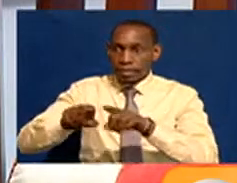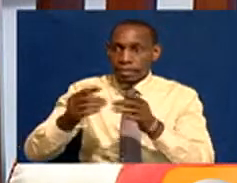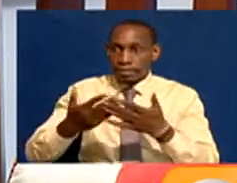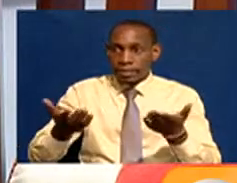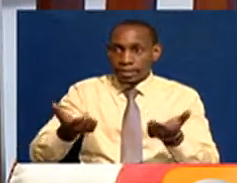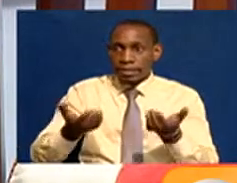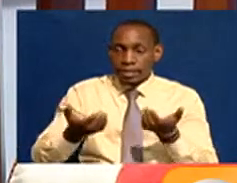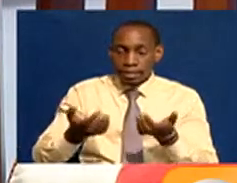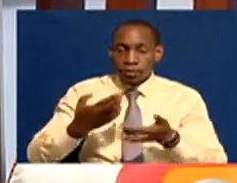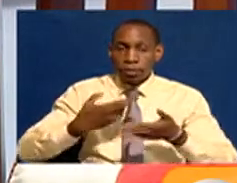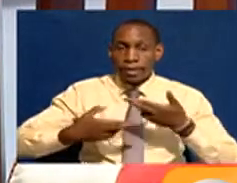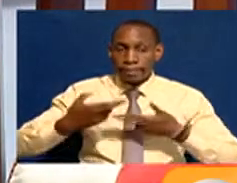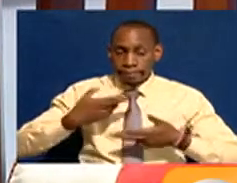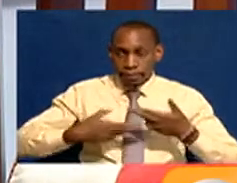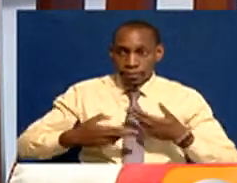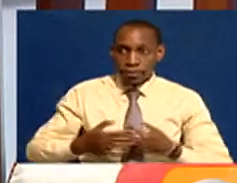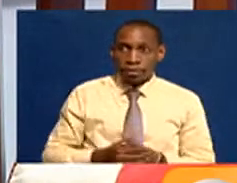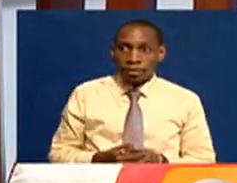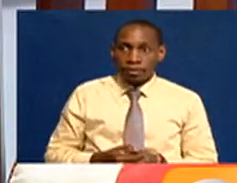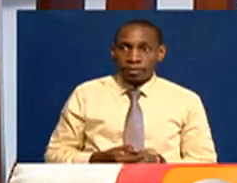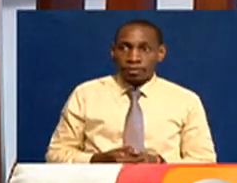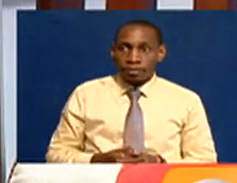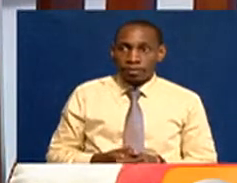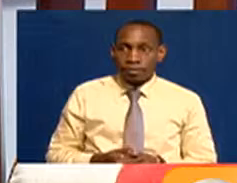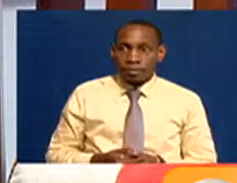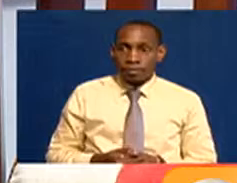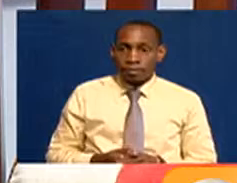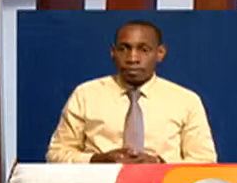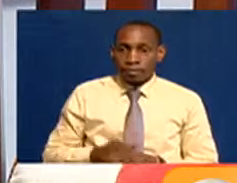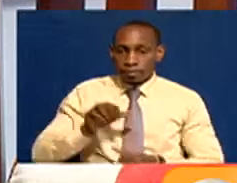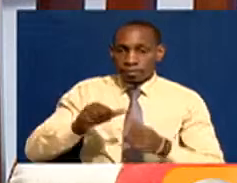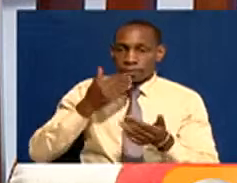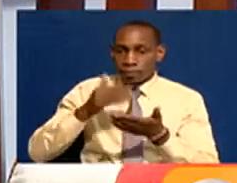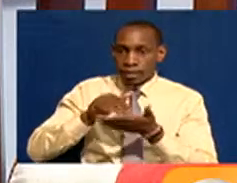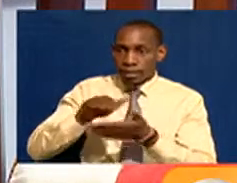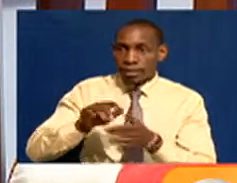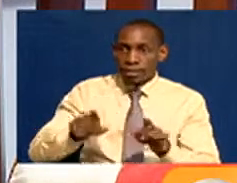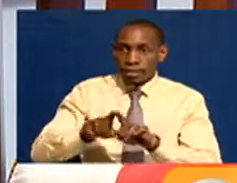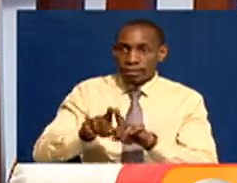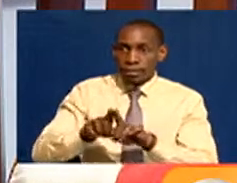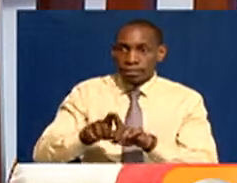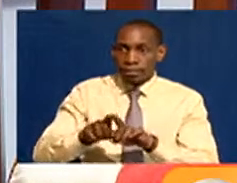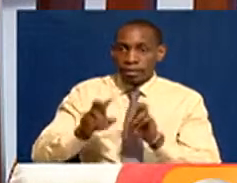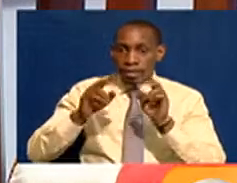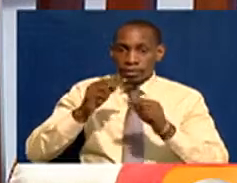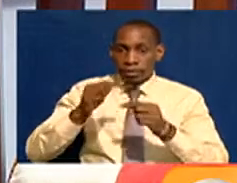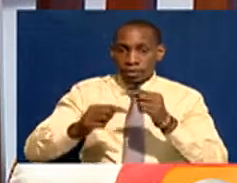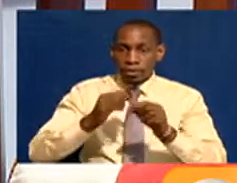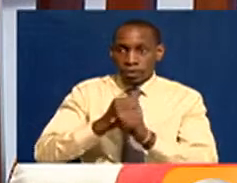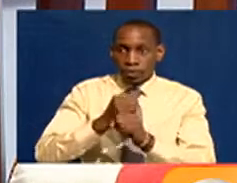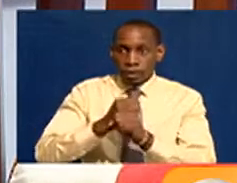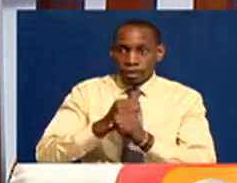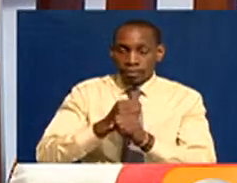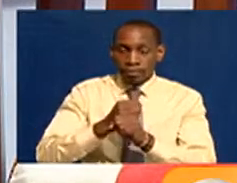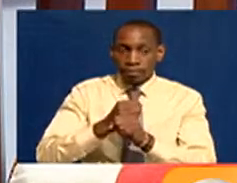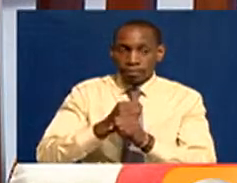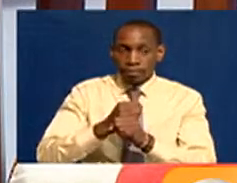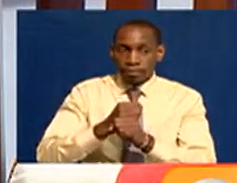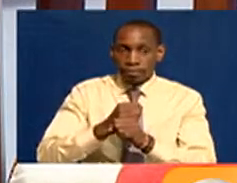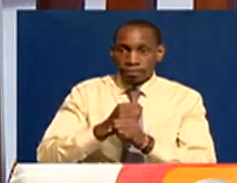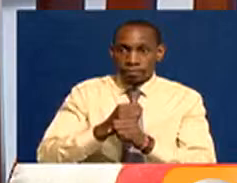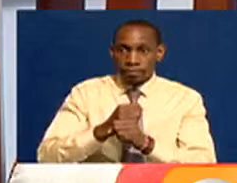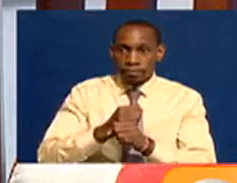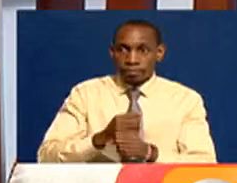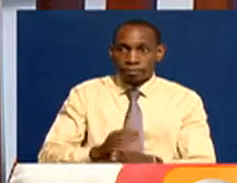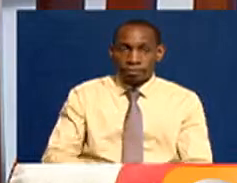be looked into. So I am about the memo is something that is a work in progress. Something will be done about it.